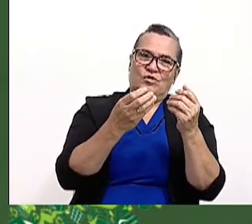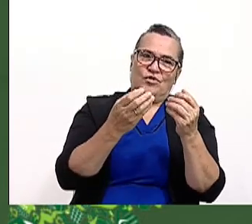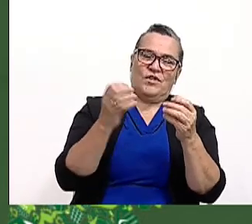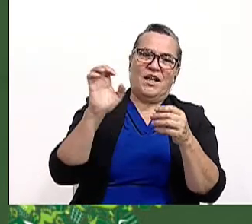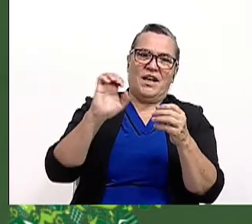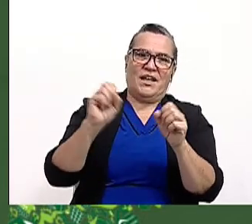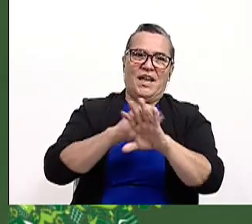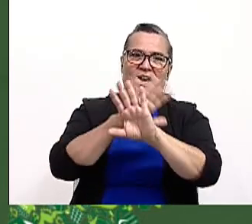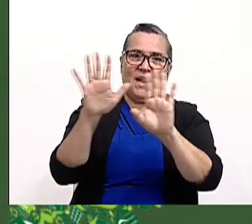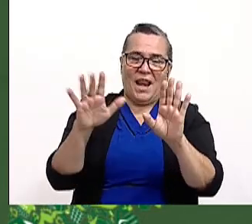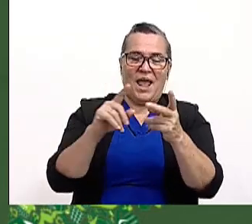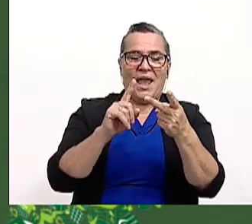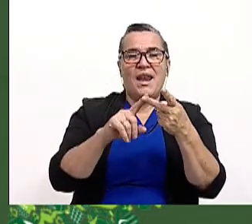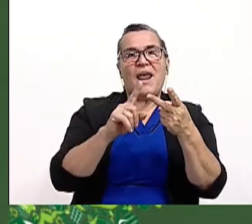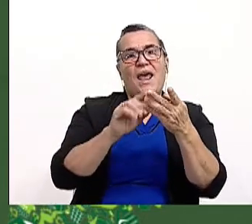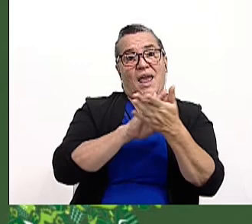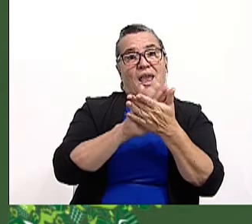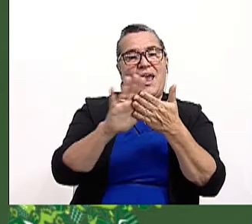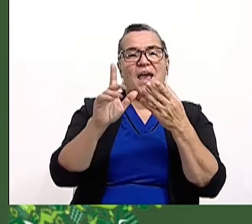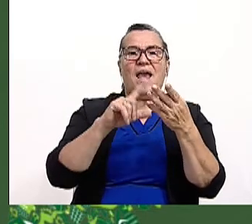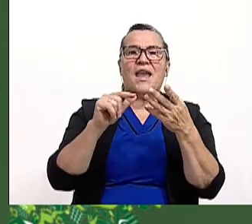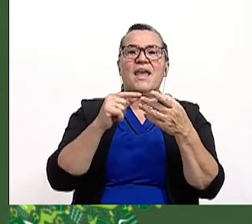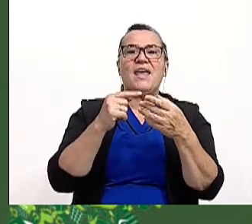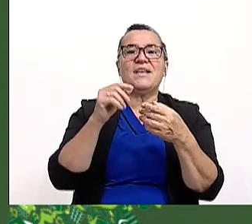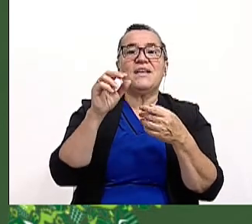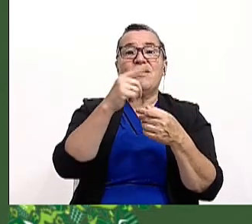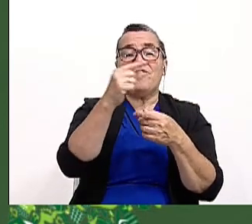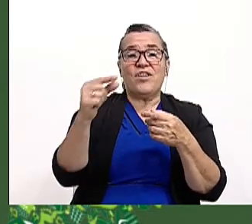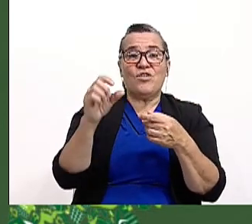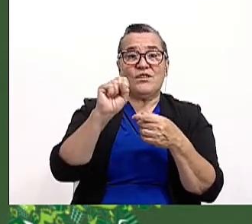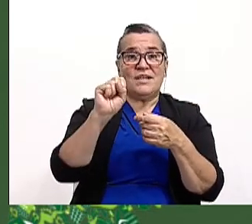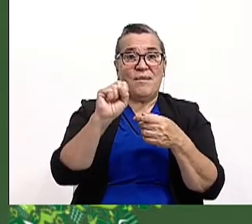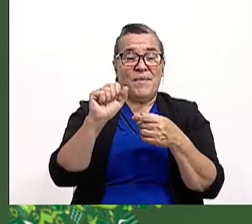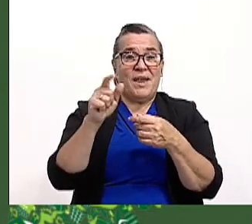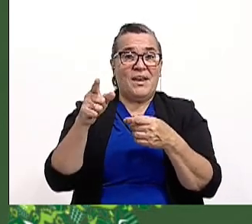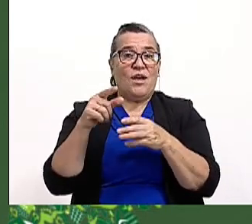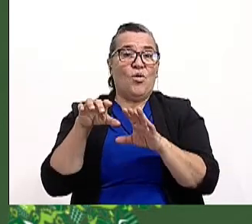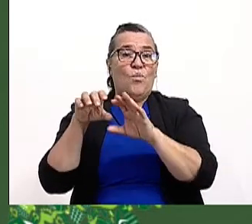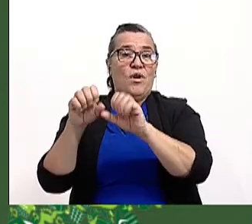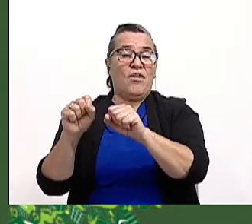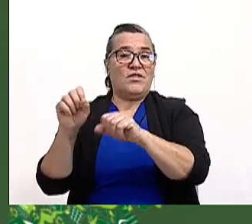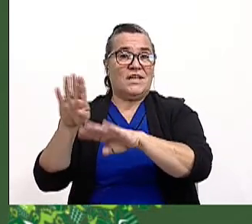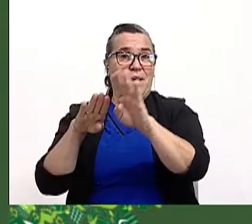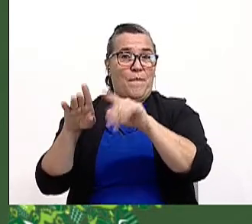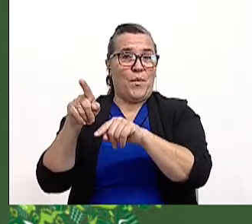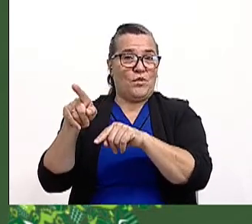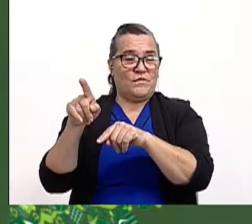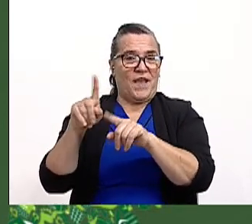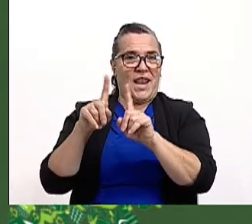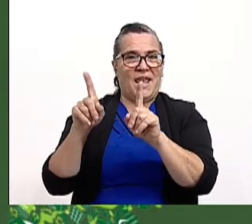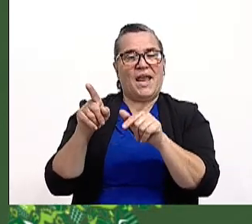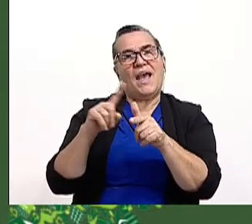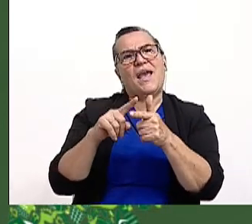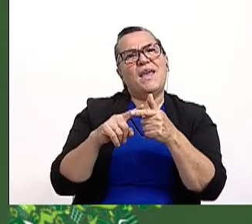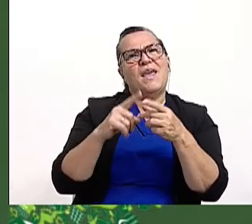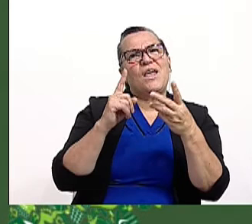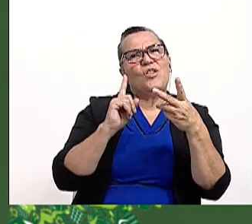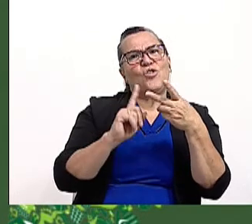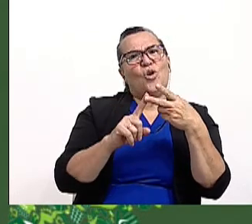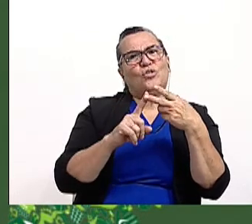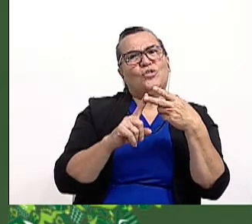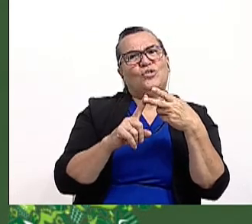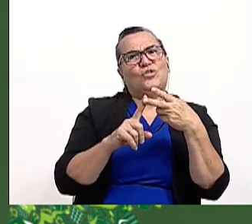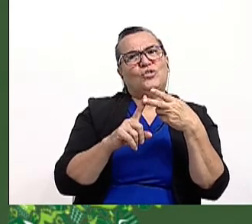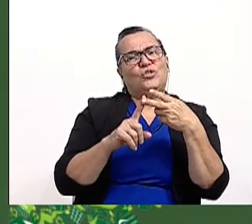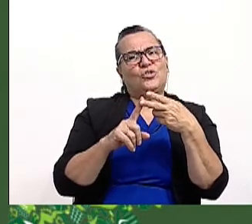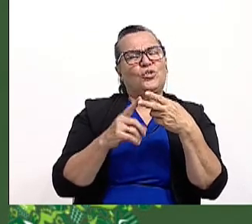and declaration of Sabegro River as a Biosphere Reserve. How much of Costa Rica's energy